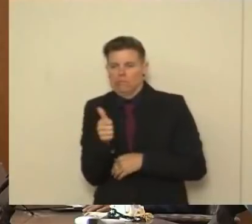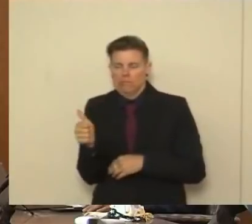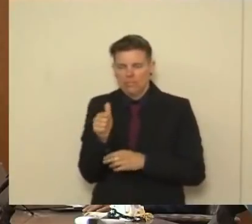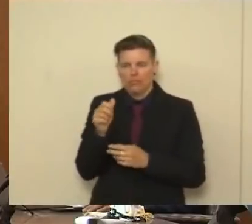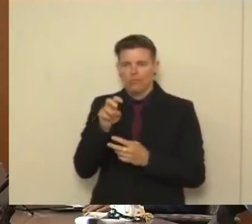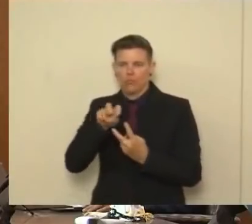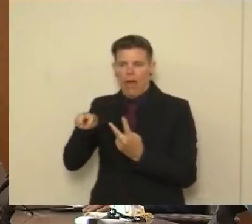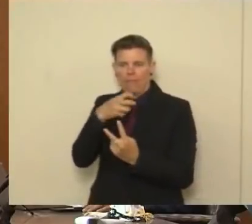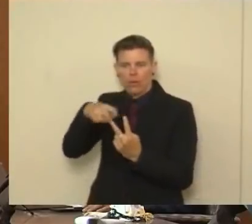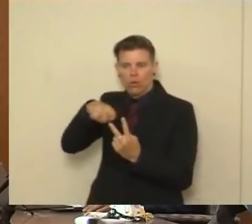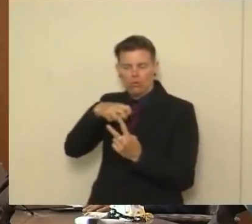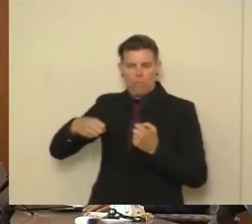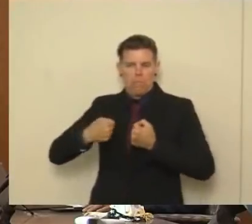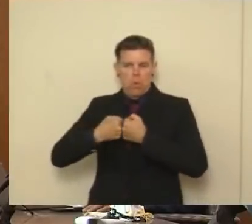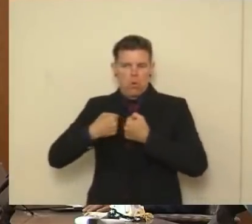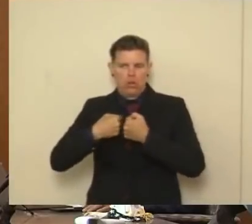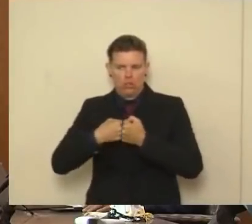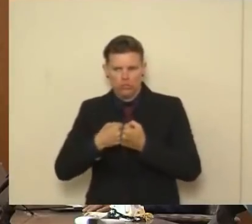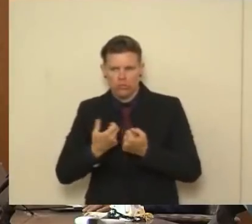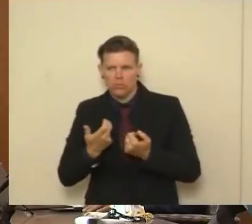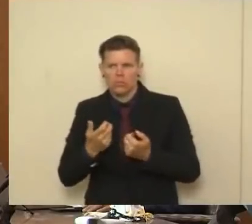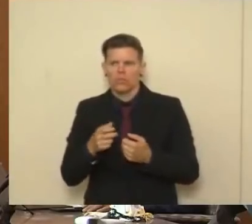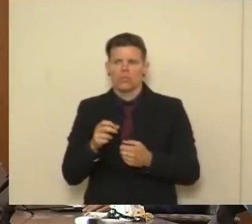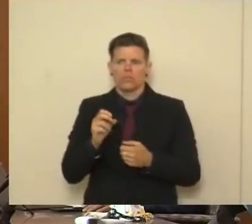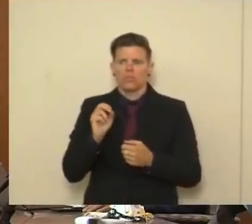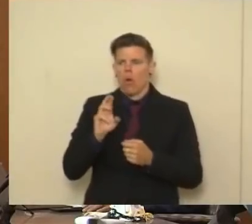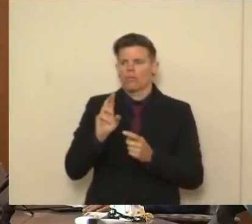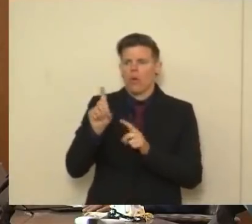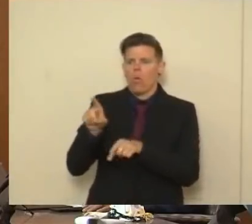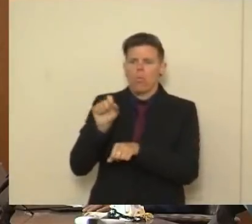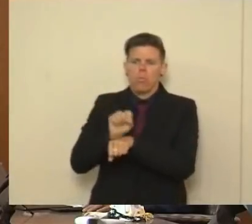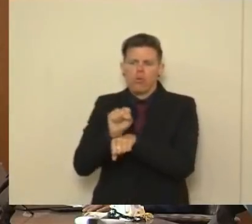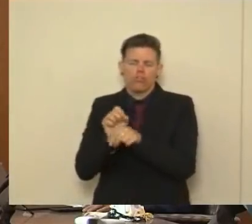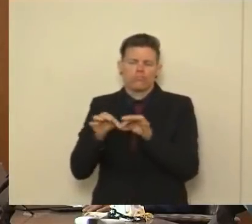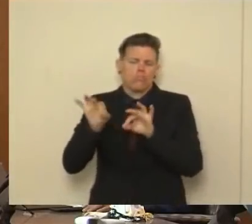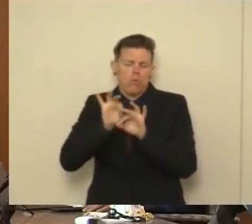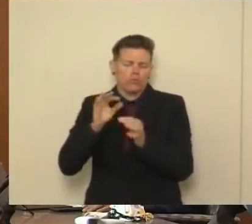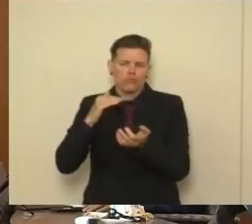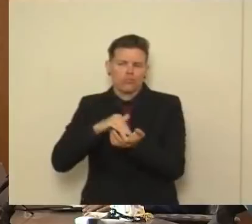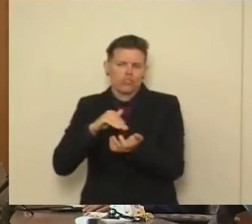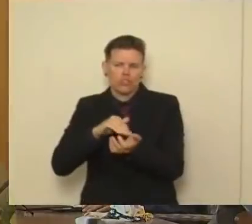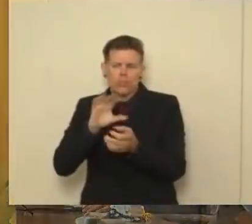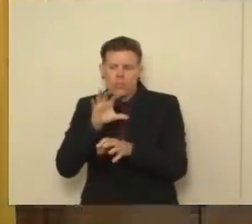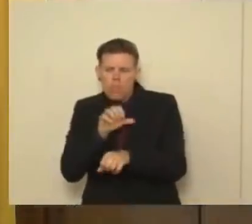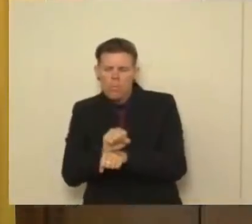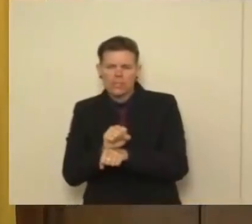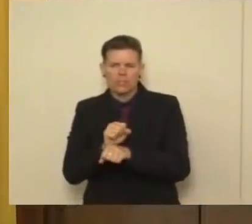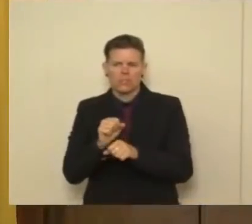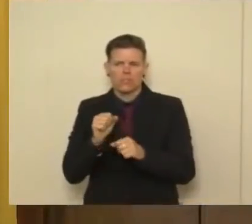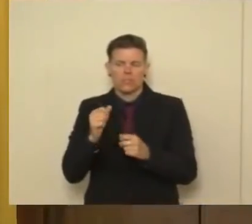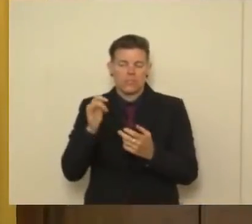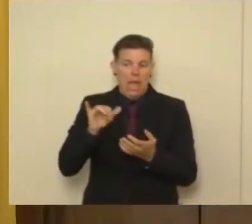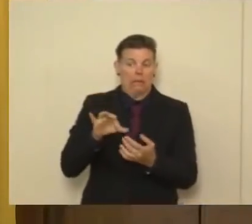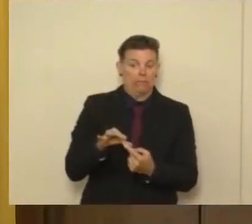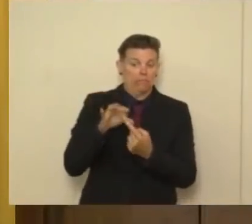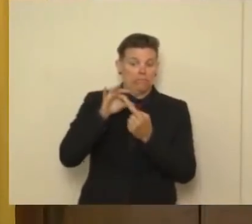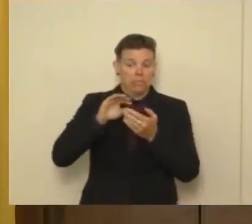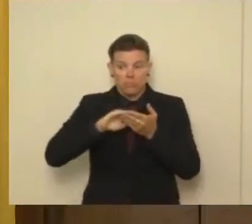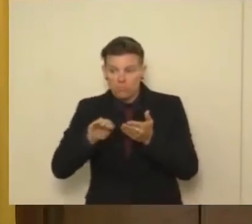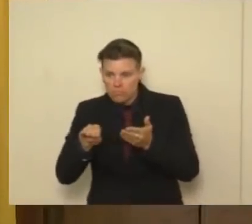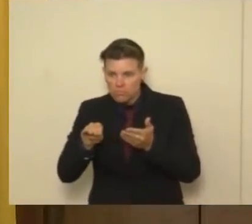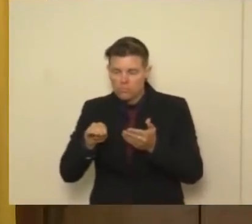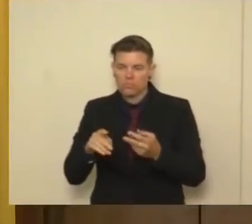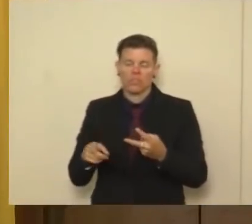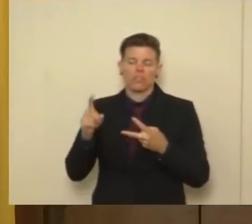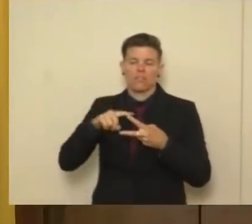necessary appointments like doctor's appointments or anything like that? So are there any exemptions? Thank you. So to the first, yes, the state police